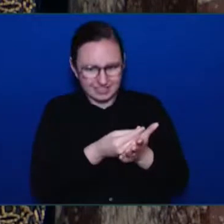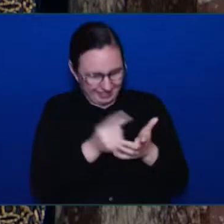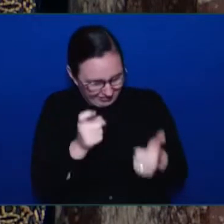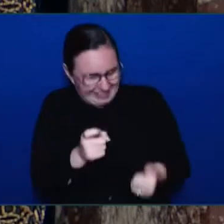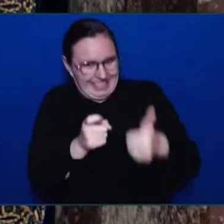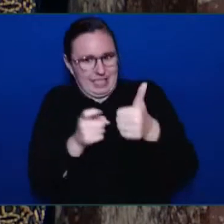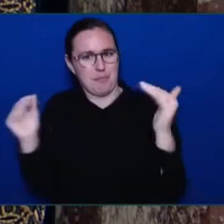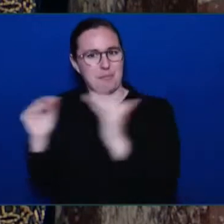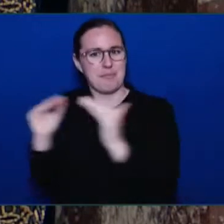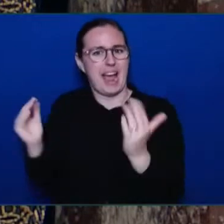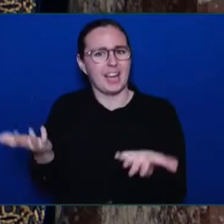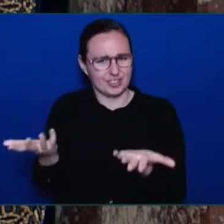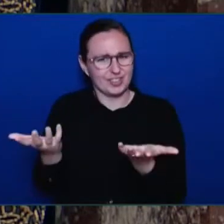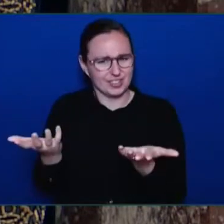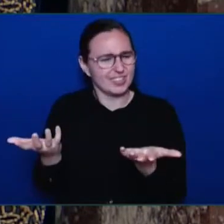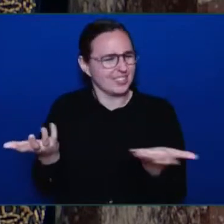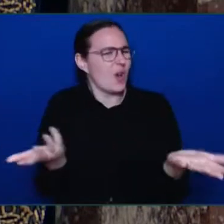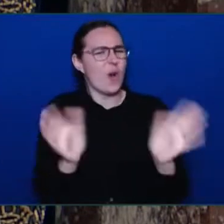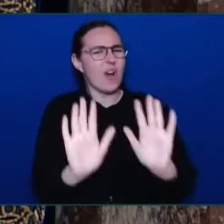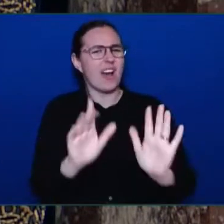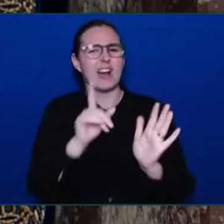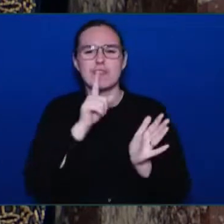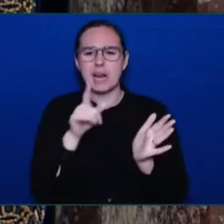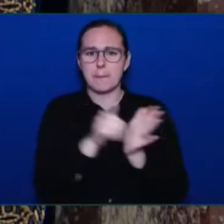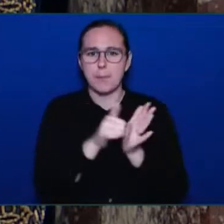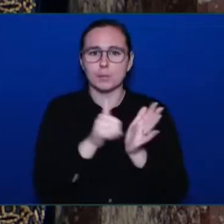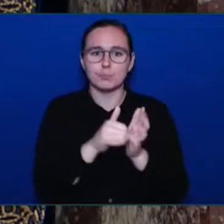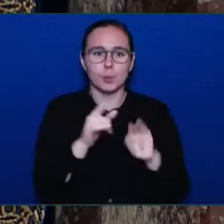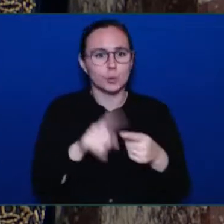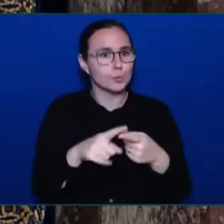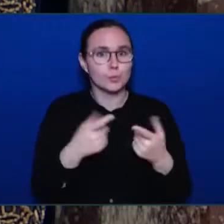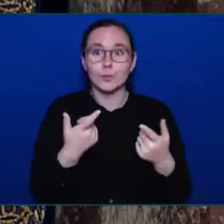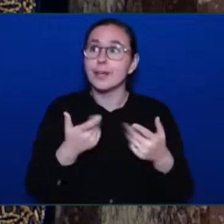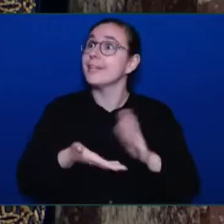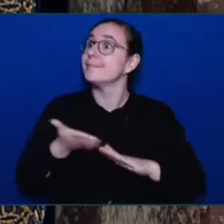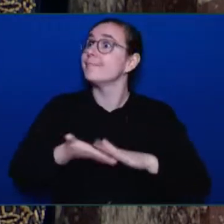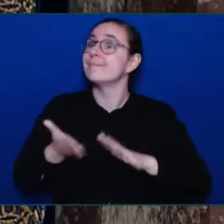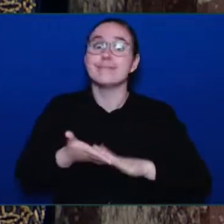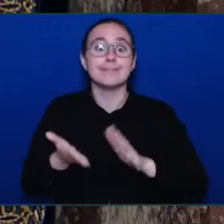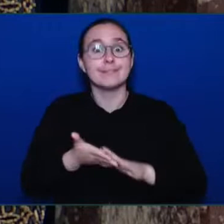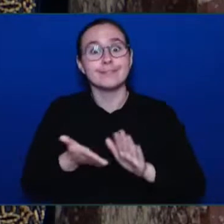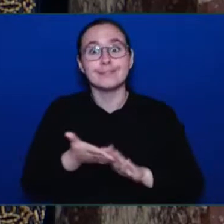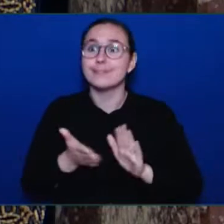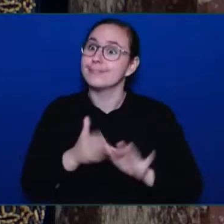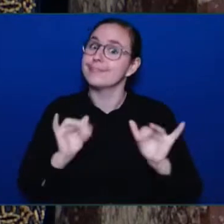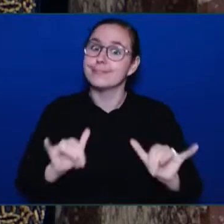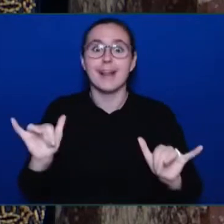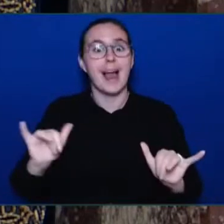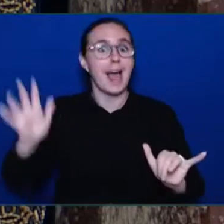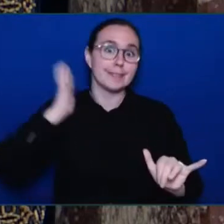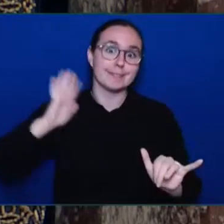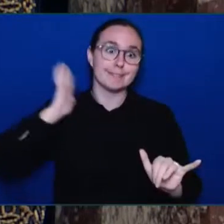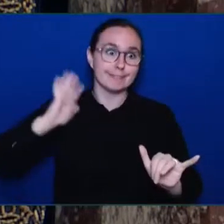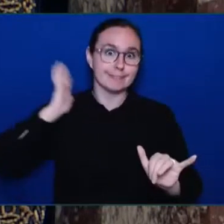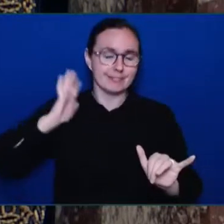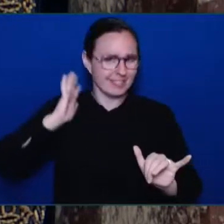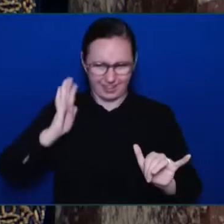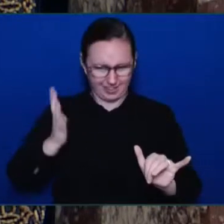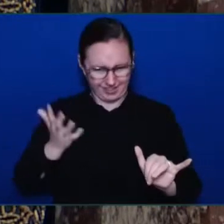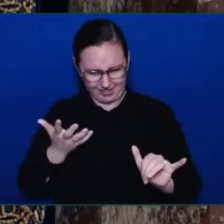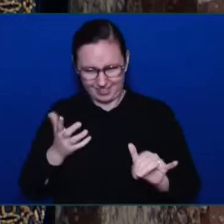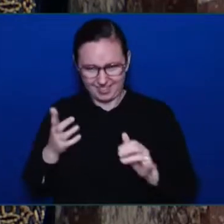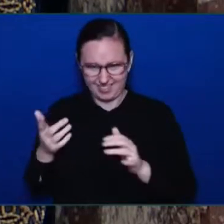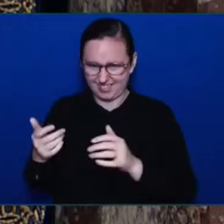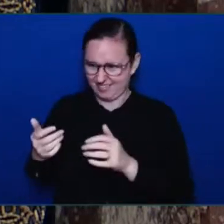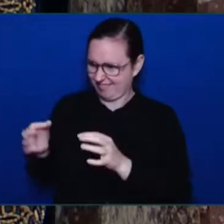the increased rates of funding and increased costs to school districts. It could be as simple as the ministry doesn't know the